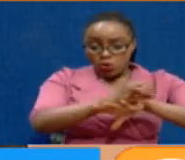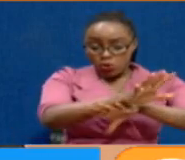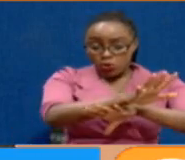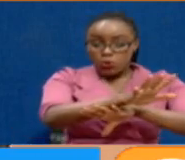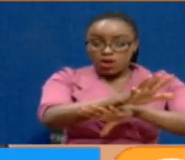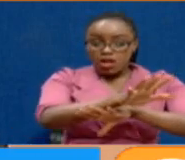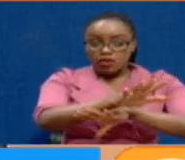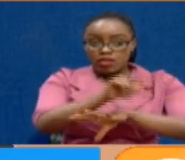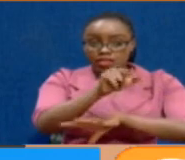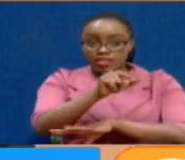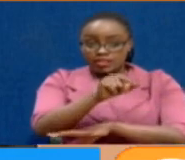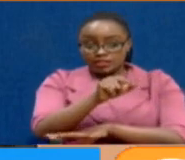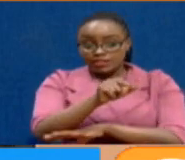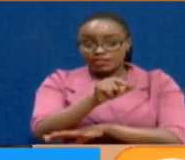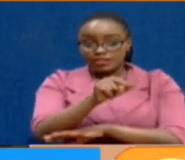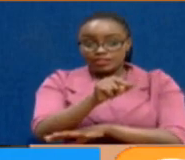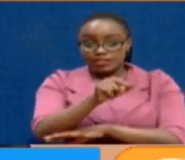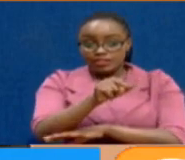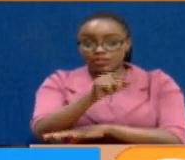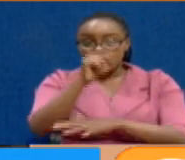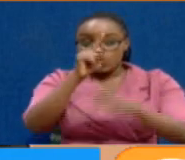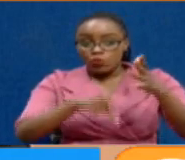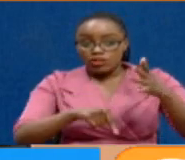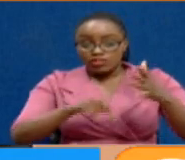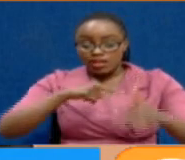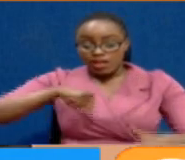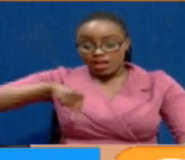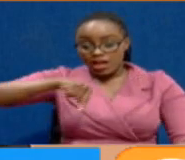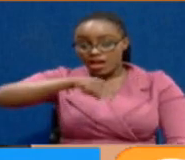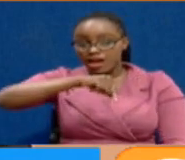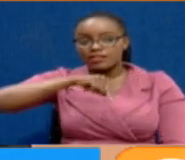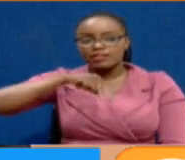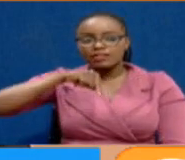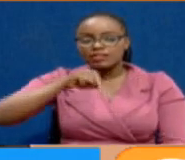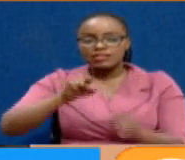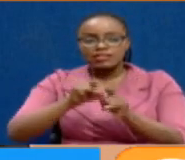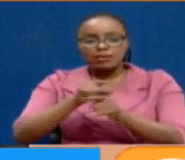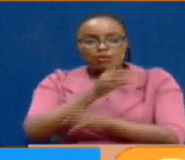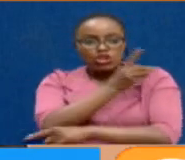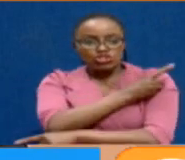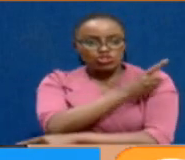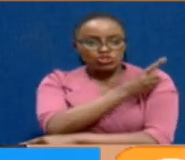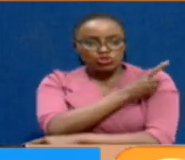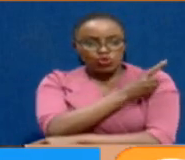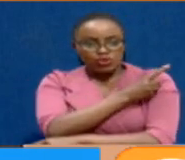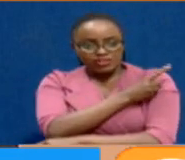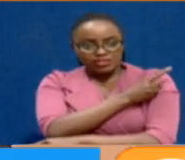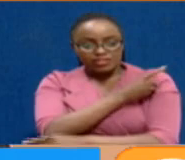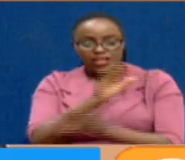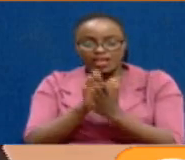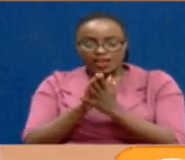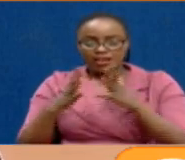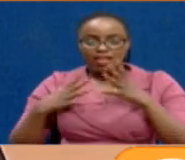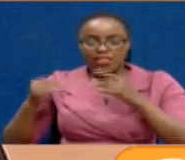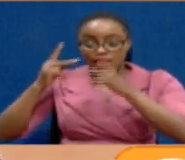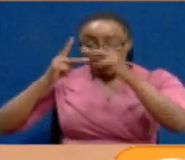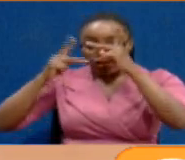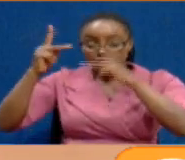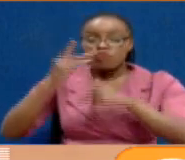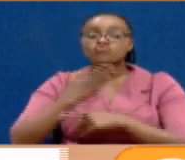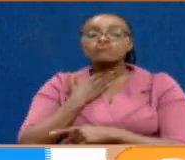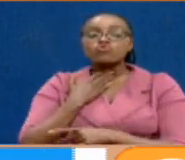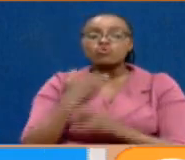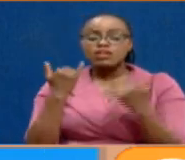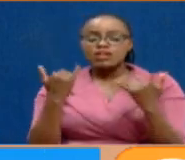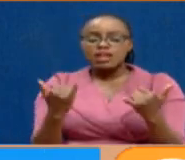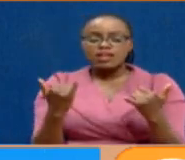and that is what also we as doctors and health professionals would like. Right